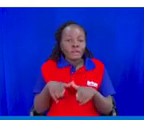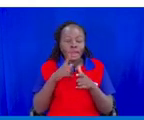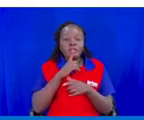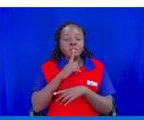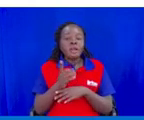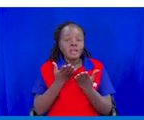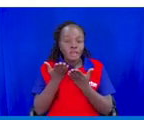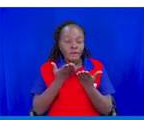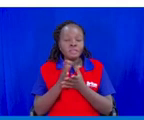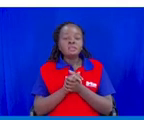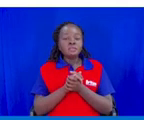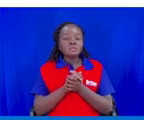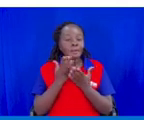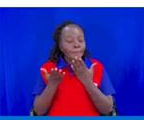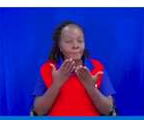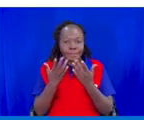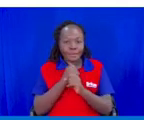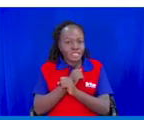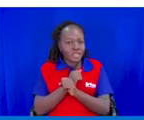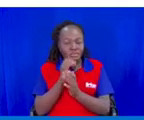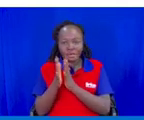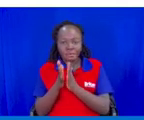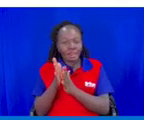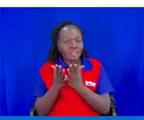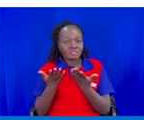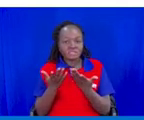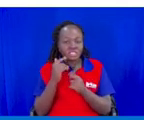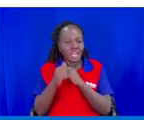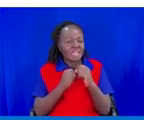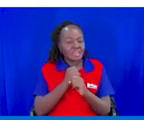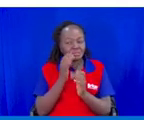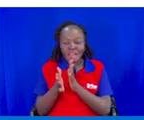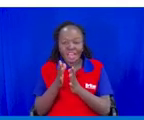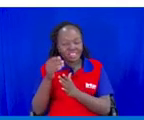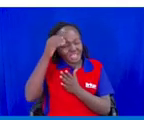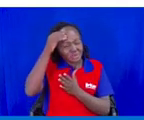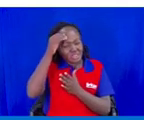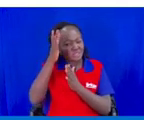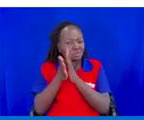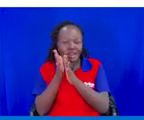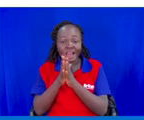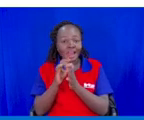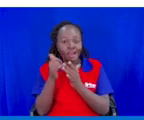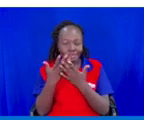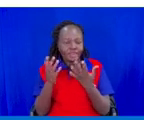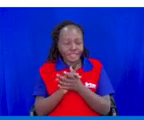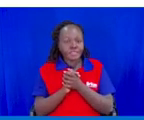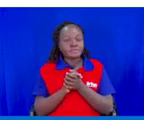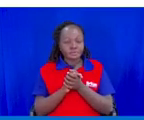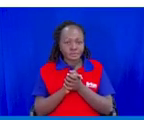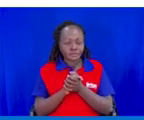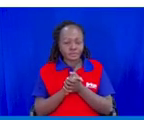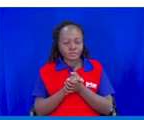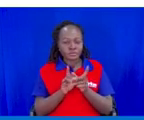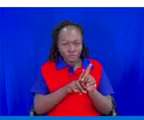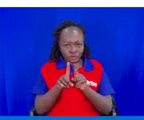endowment plans, savings plans, annuity plans, education plans, and so on and so forth. We also